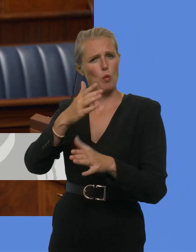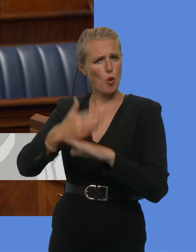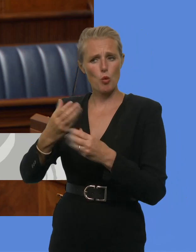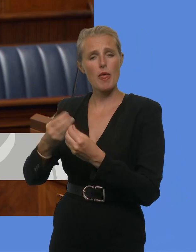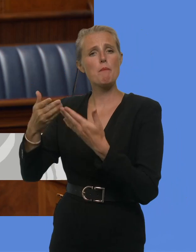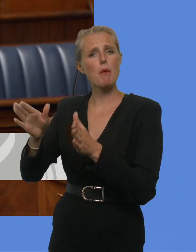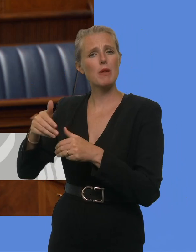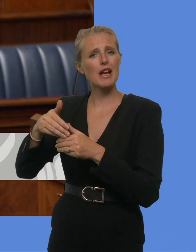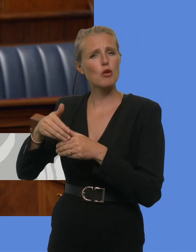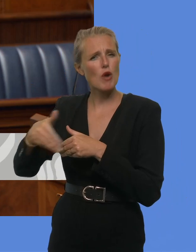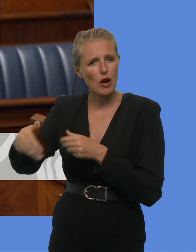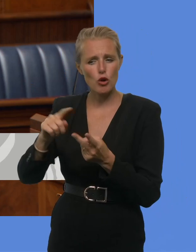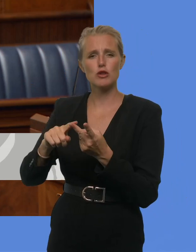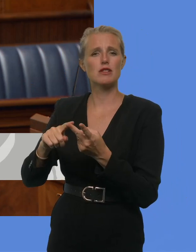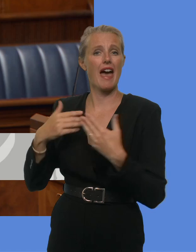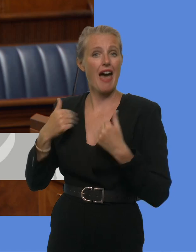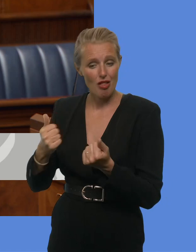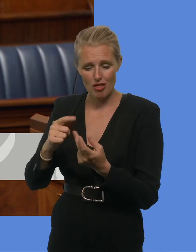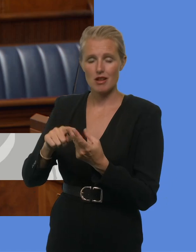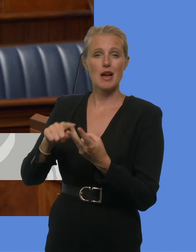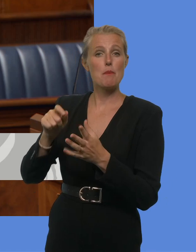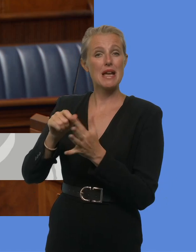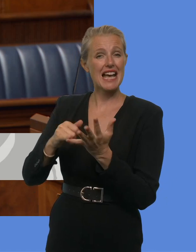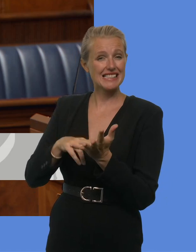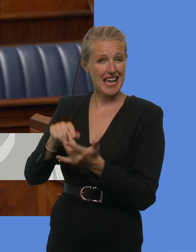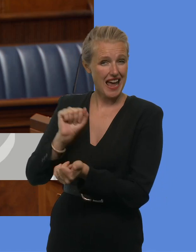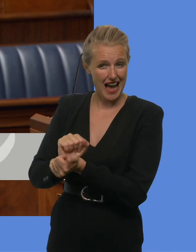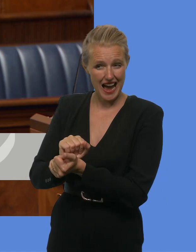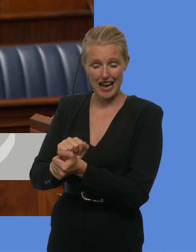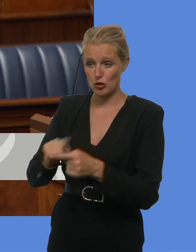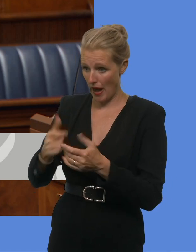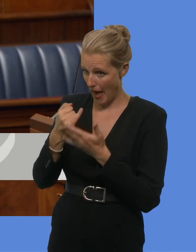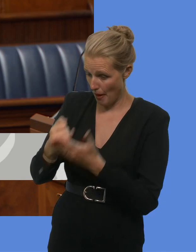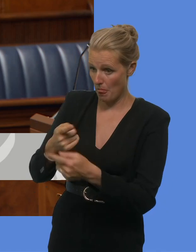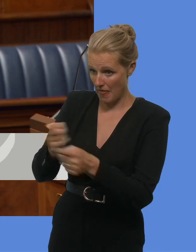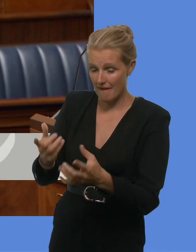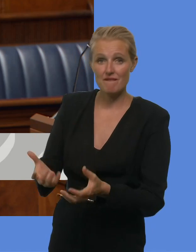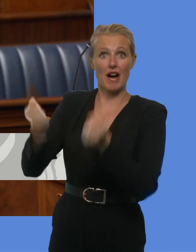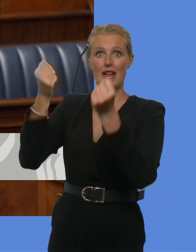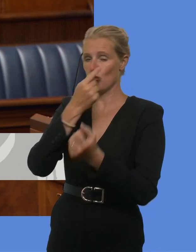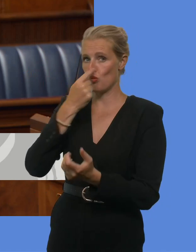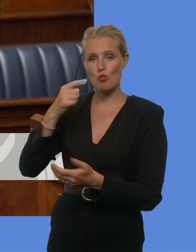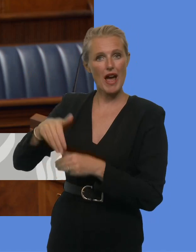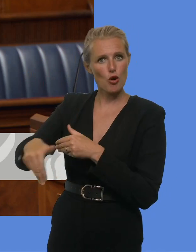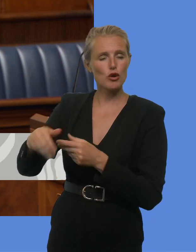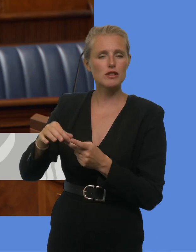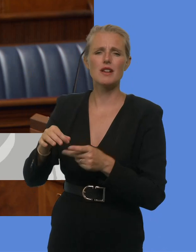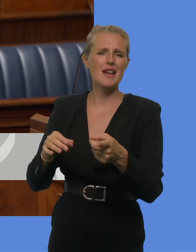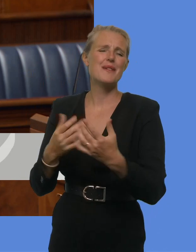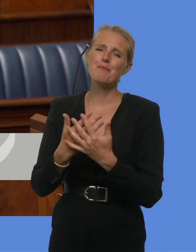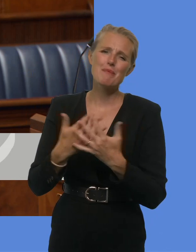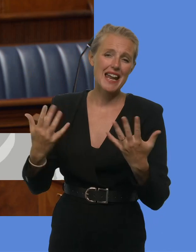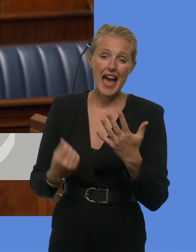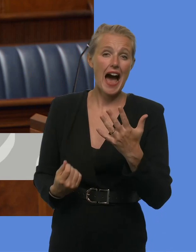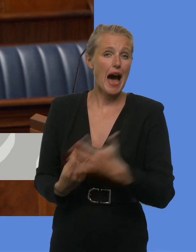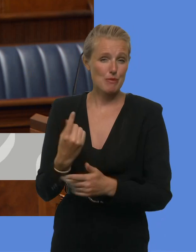with Health Department, with the PSNI, to try to support them in terms of historic records. Many of these particular incidences